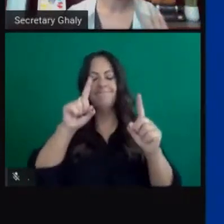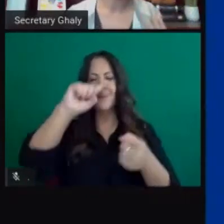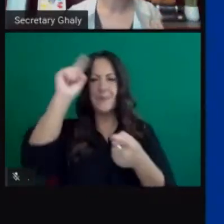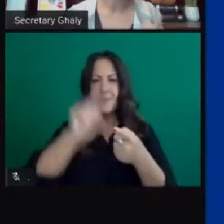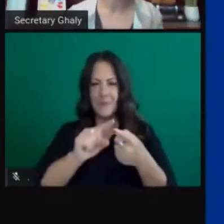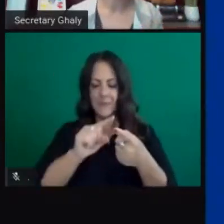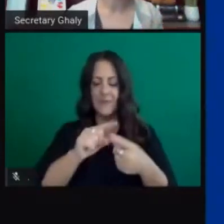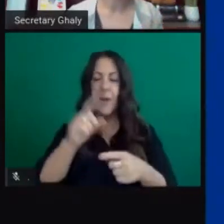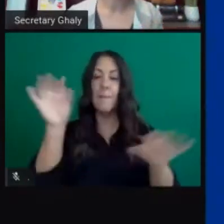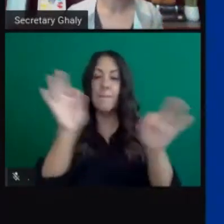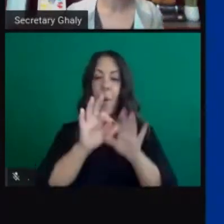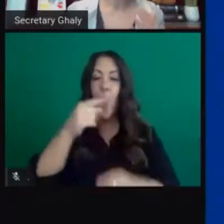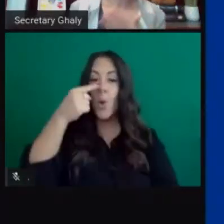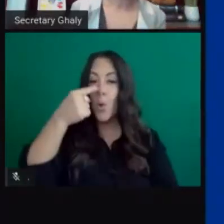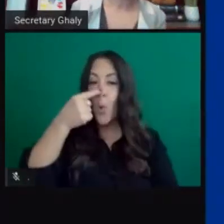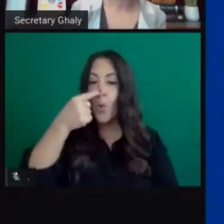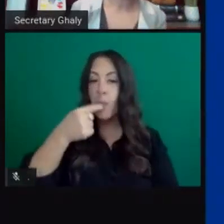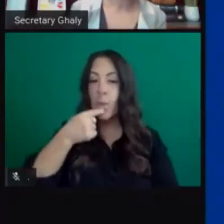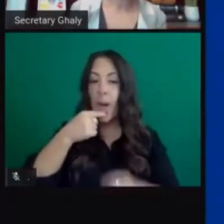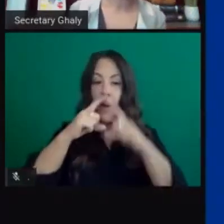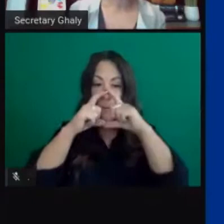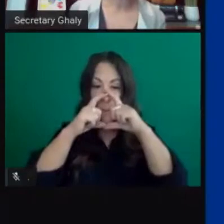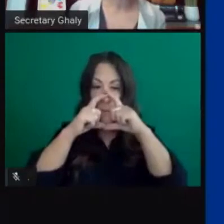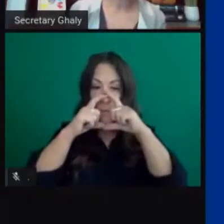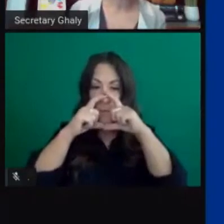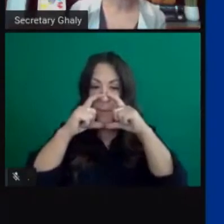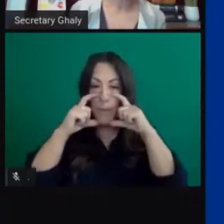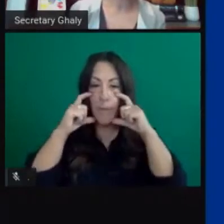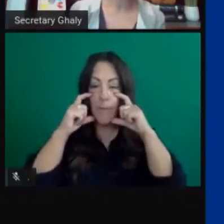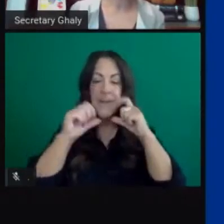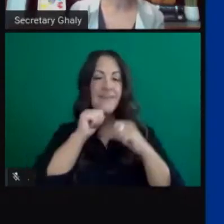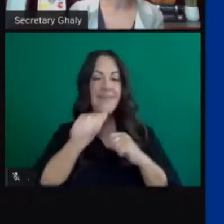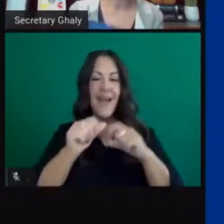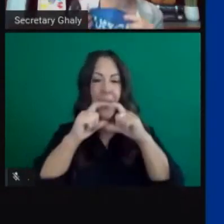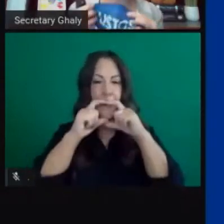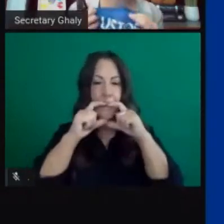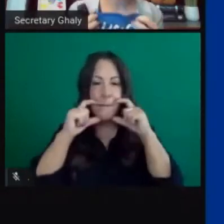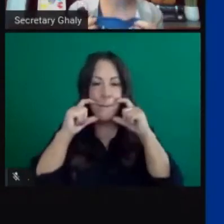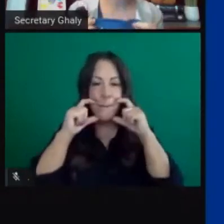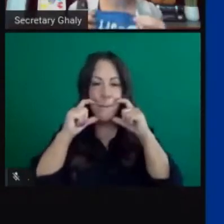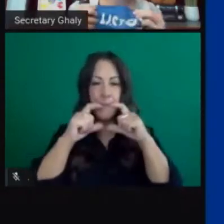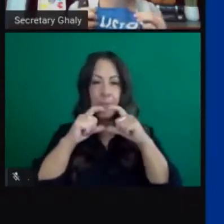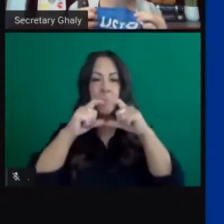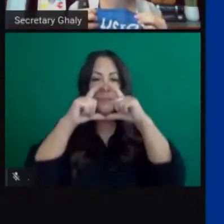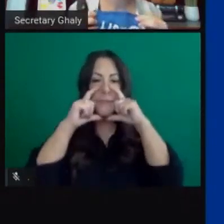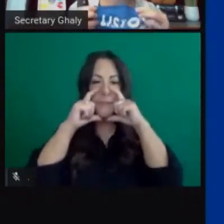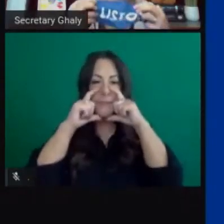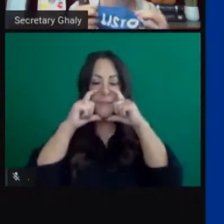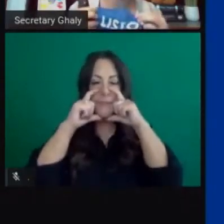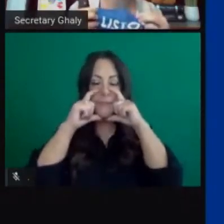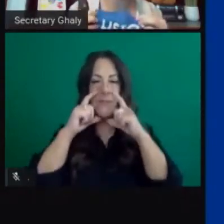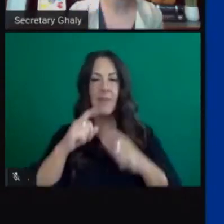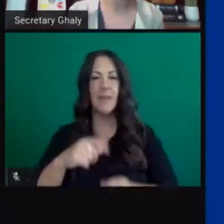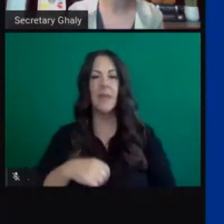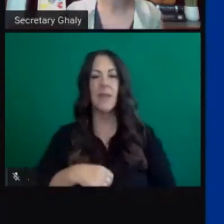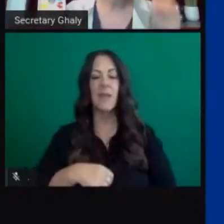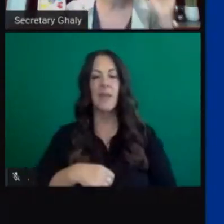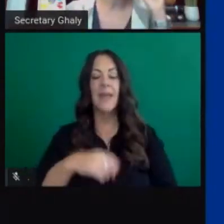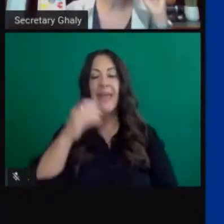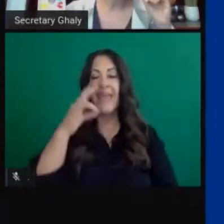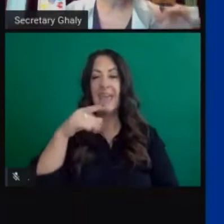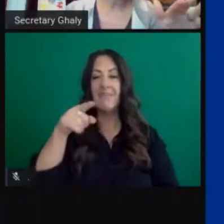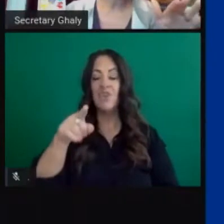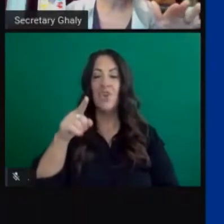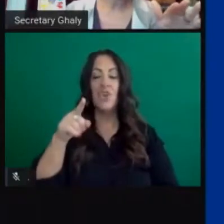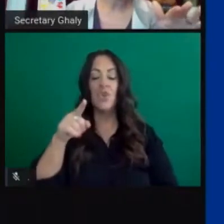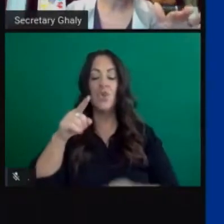your nose and your mouth. And you can see here that what happens is if you walk around and you have your mask below your nose, you